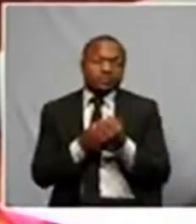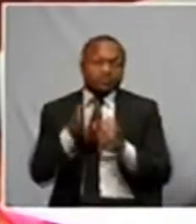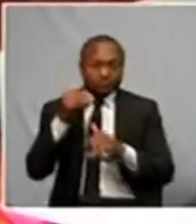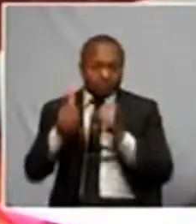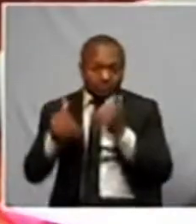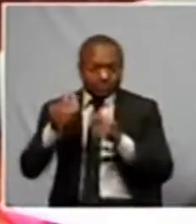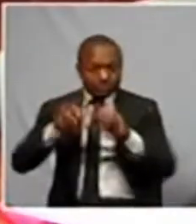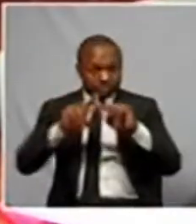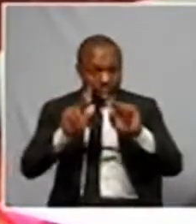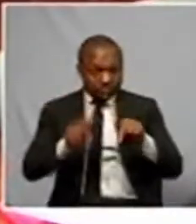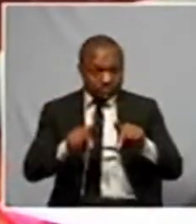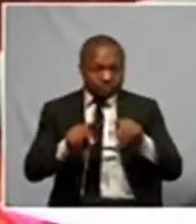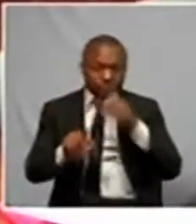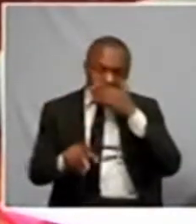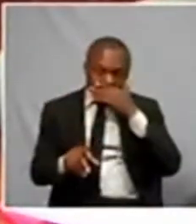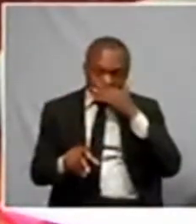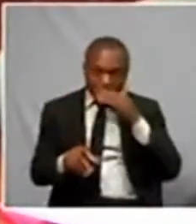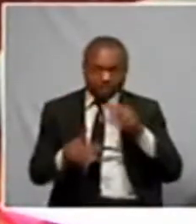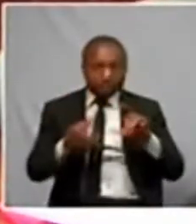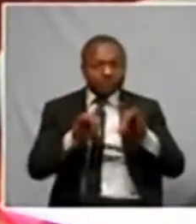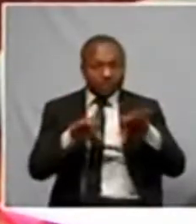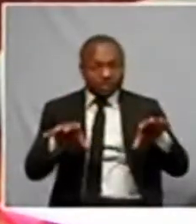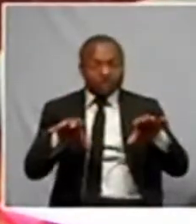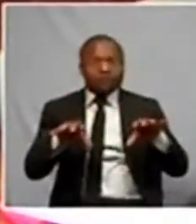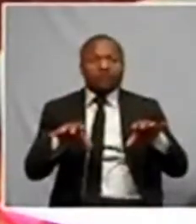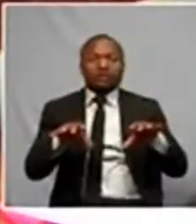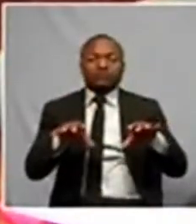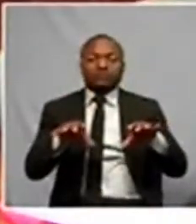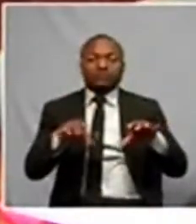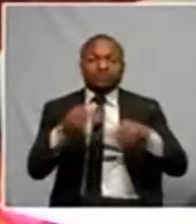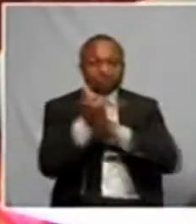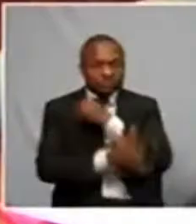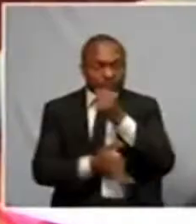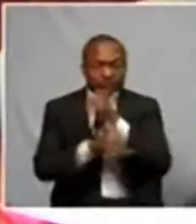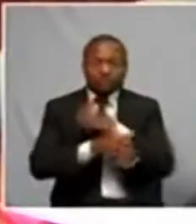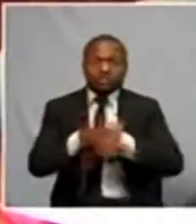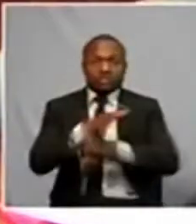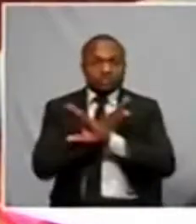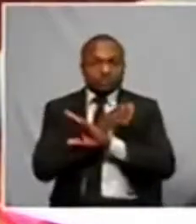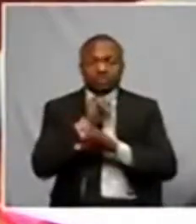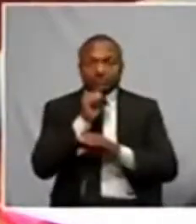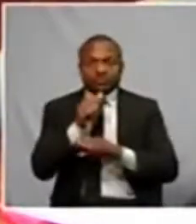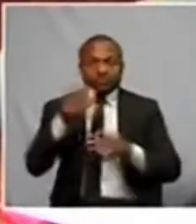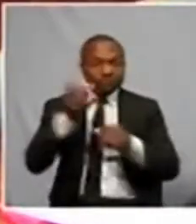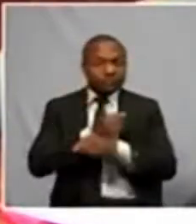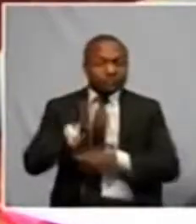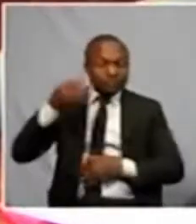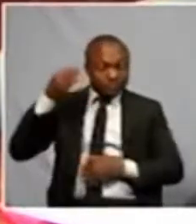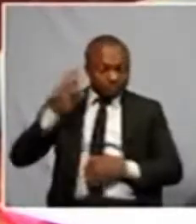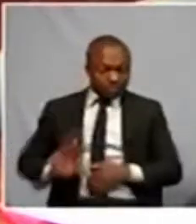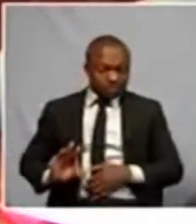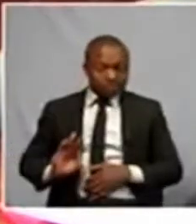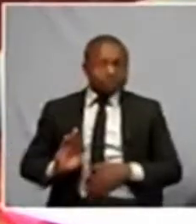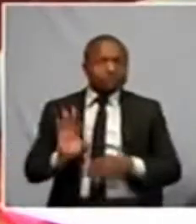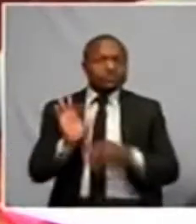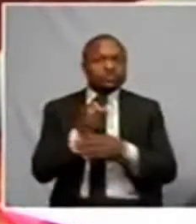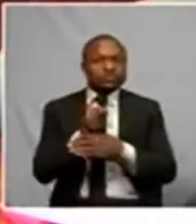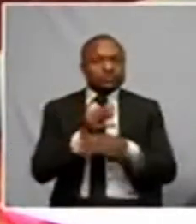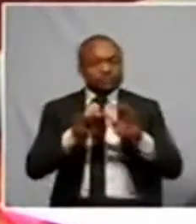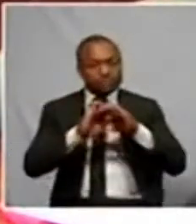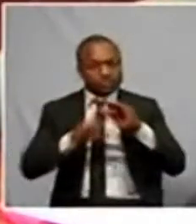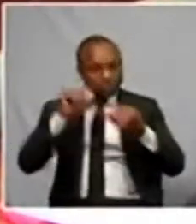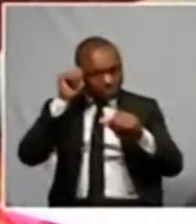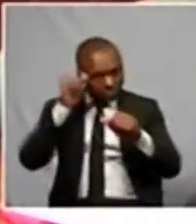conclusion, Chairperson, although a landlocked country like Zambia may not derive direct benefits from marine fisheries under the